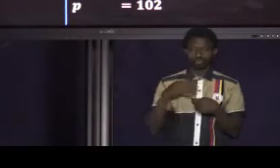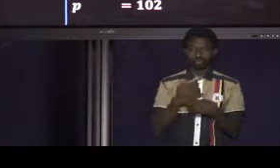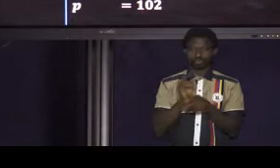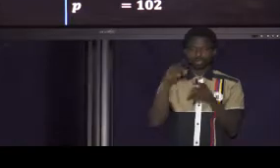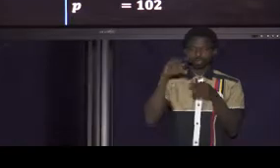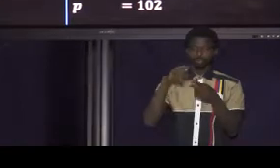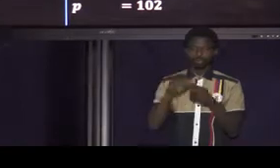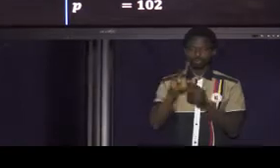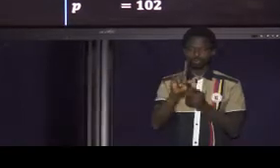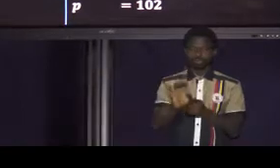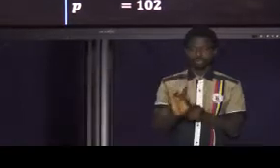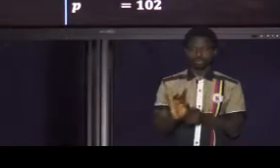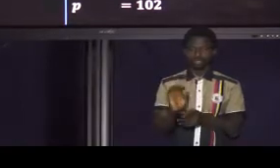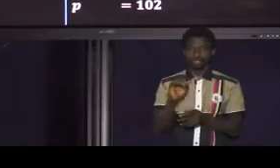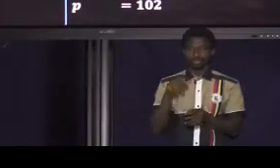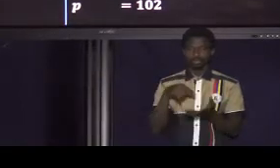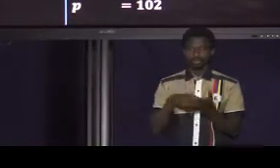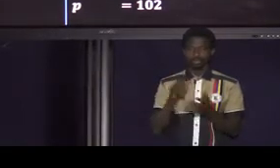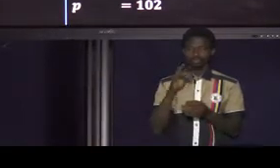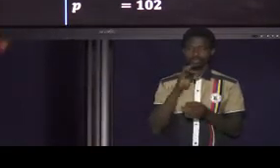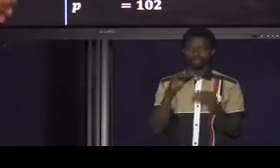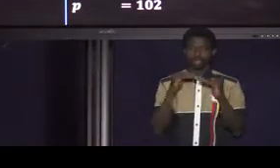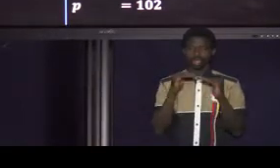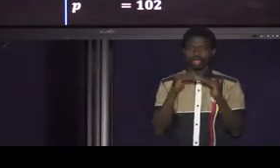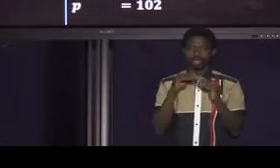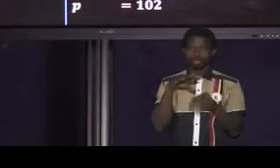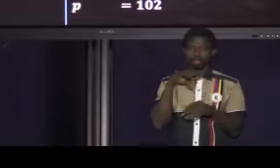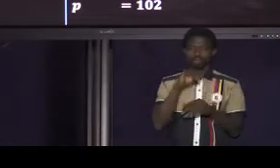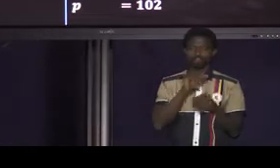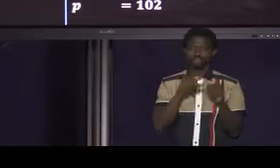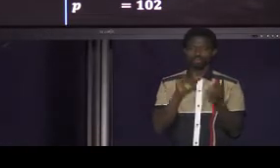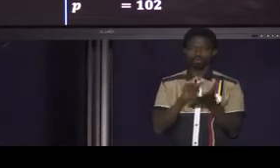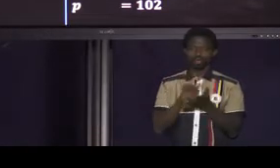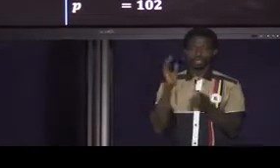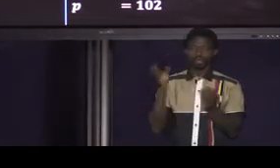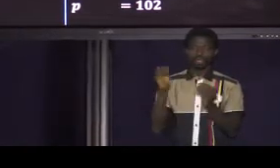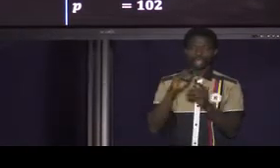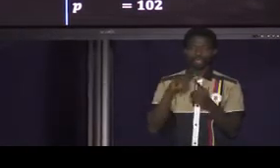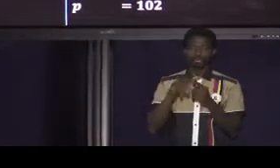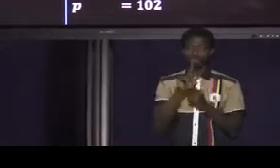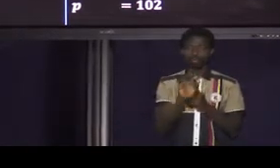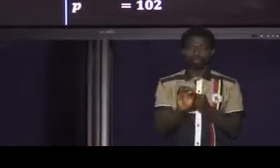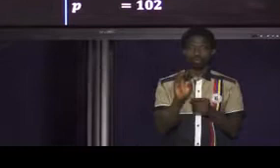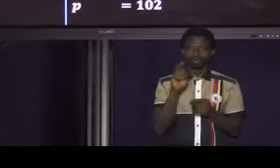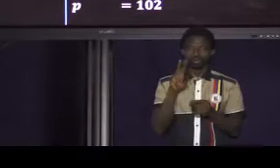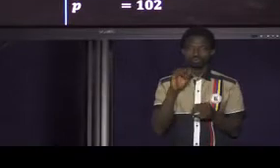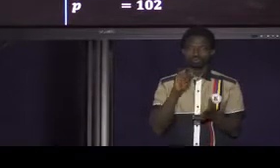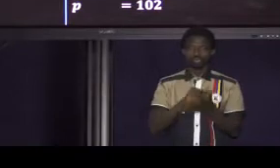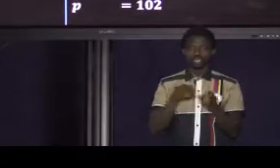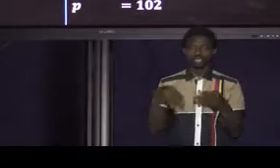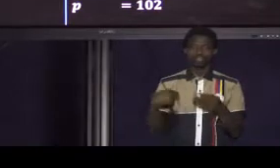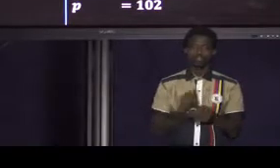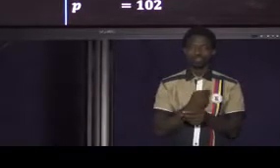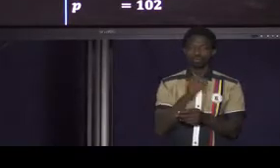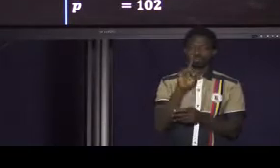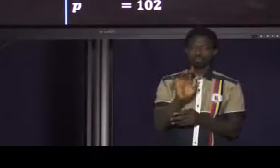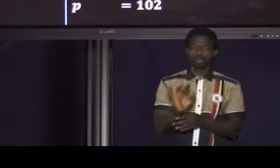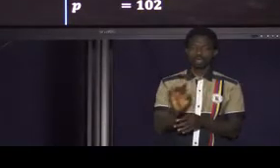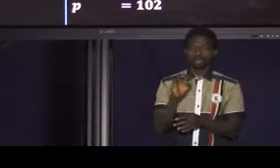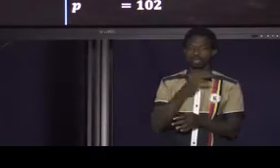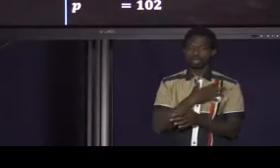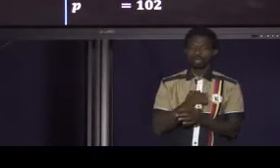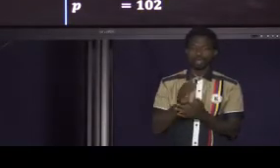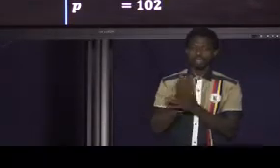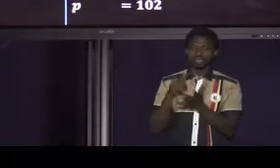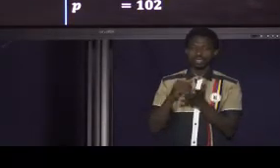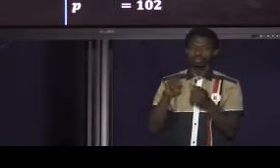180. And these two are equal. So we need to find an angle that will add to 102 that gives us 180, then divide it into two